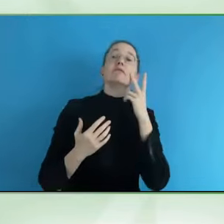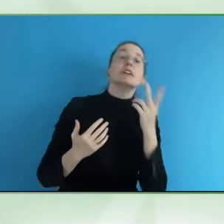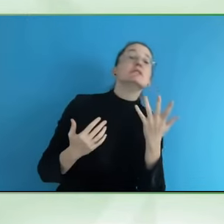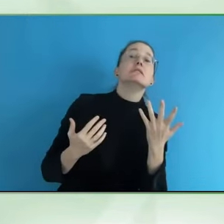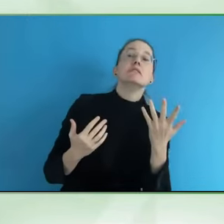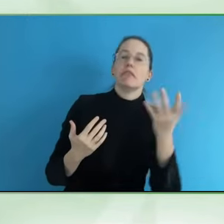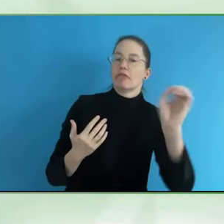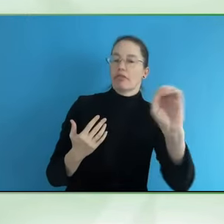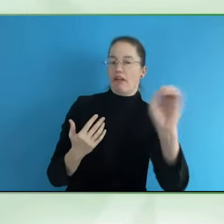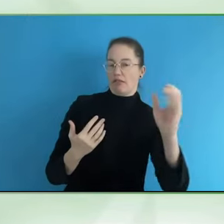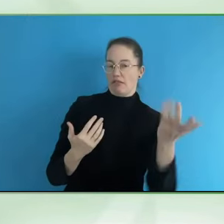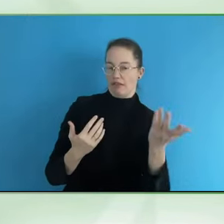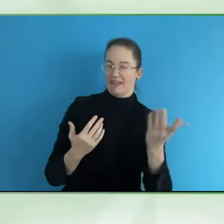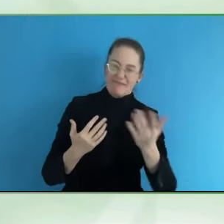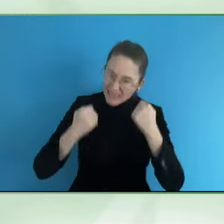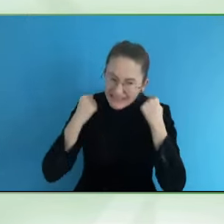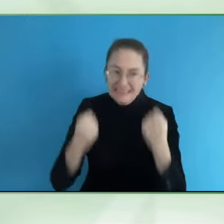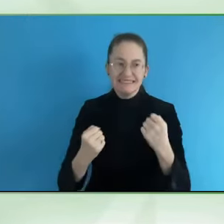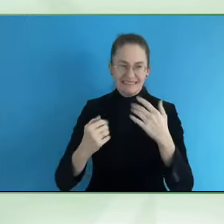Thank you for your attention.